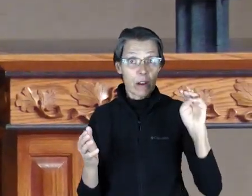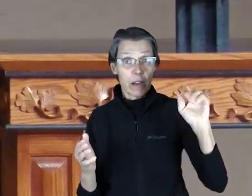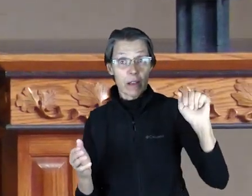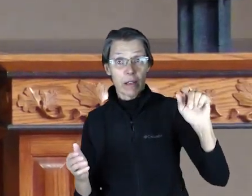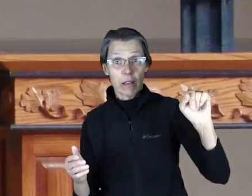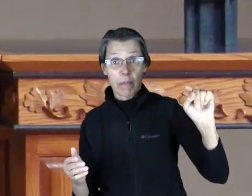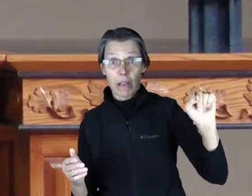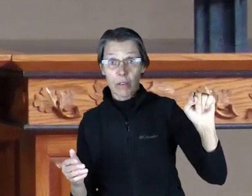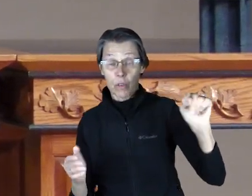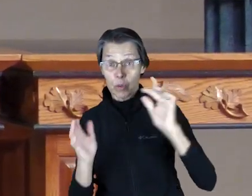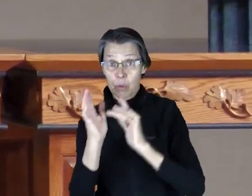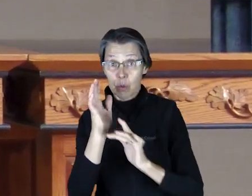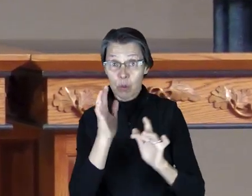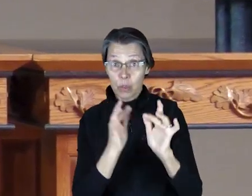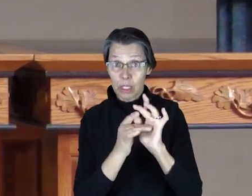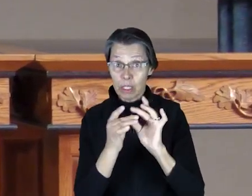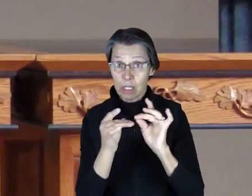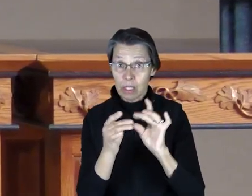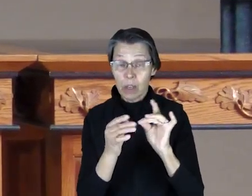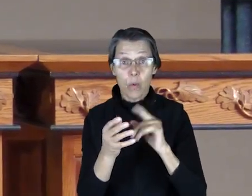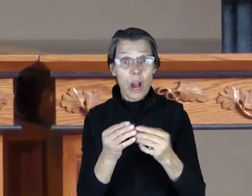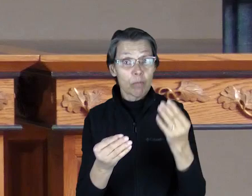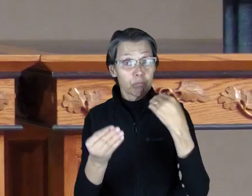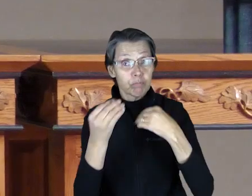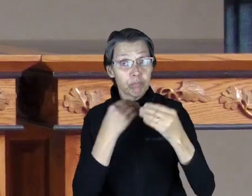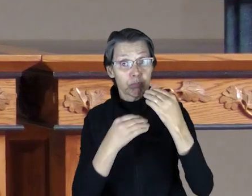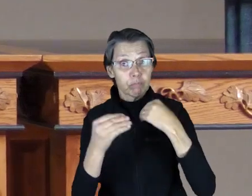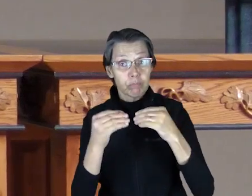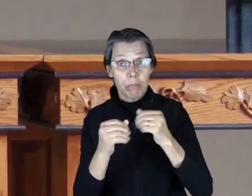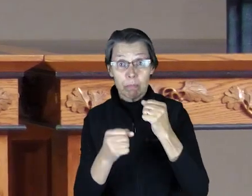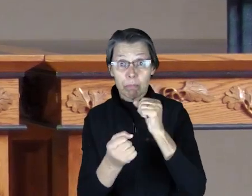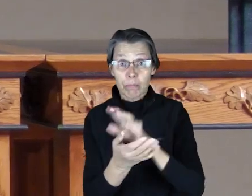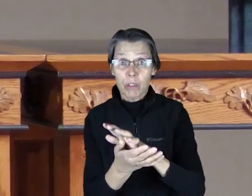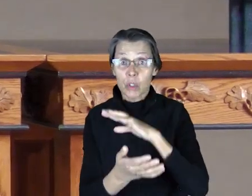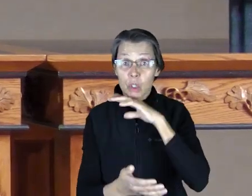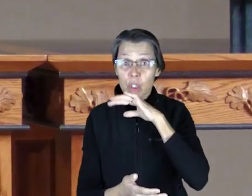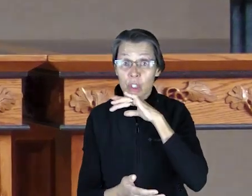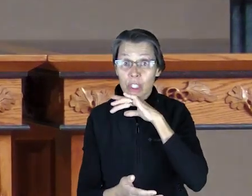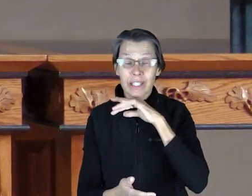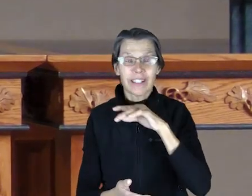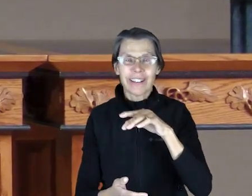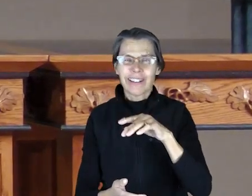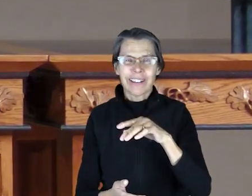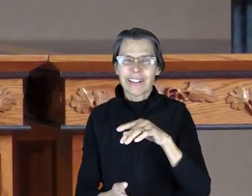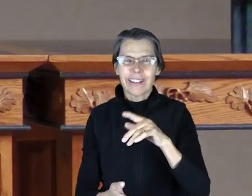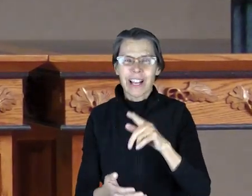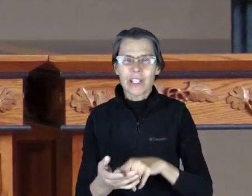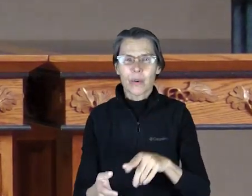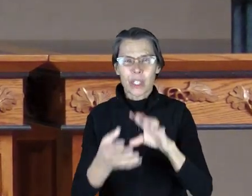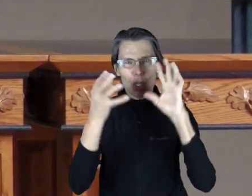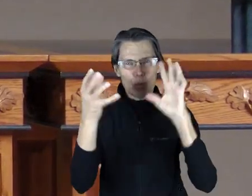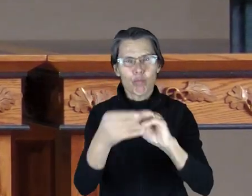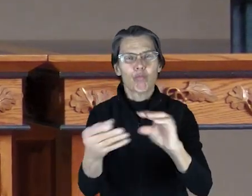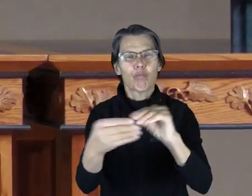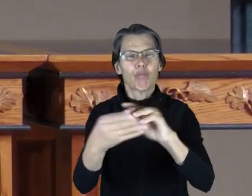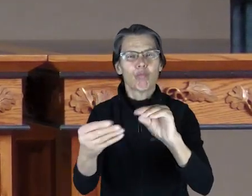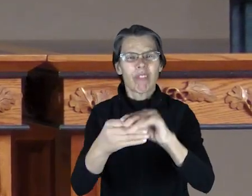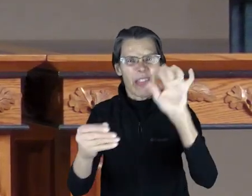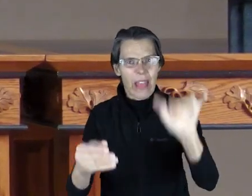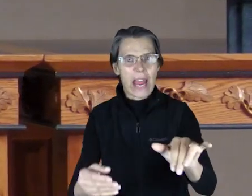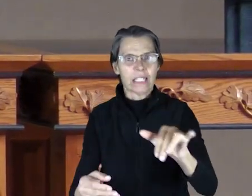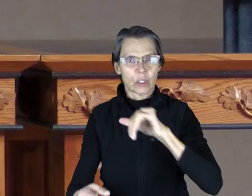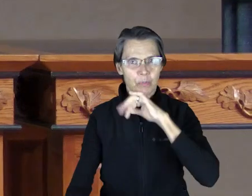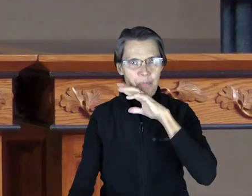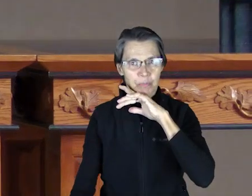says, it's not what you put into your mouth that defiles you. It's what comes out of your mouth that defiles you, because what comes out of your mouth starts in your